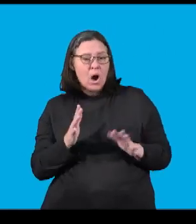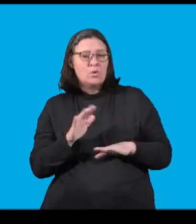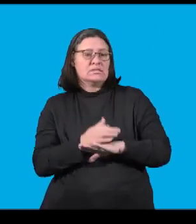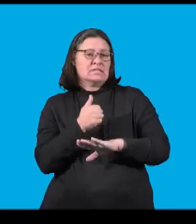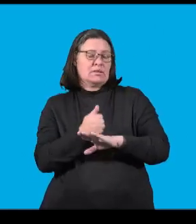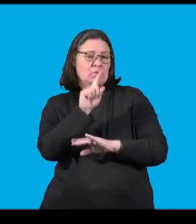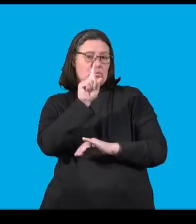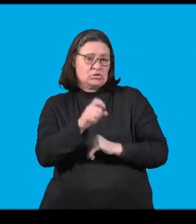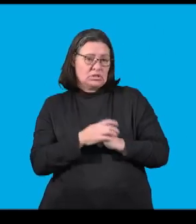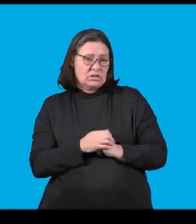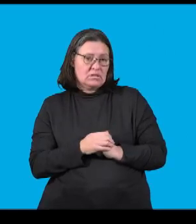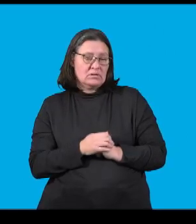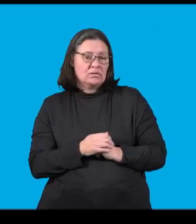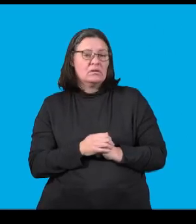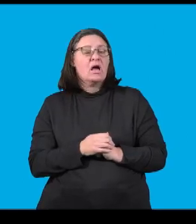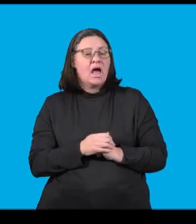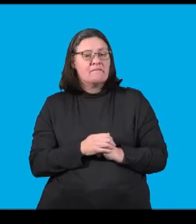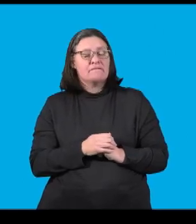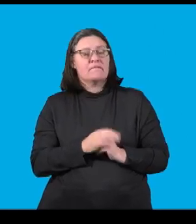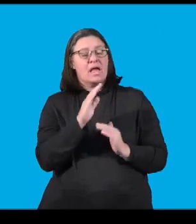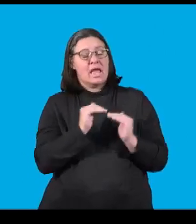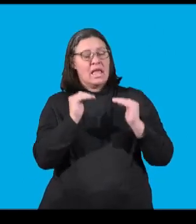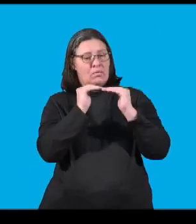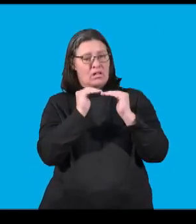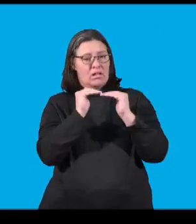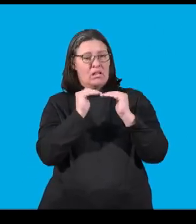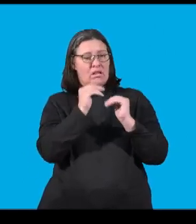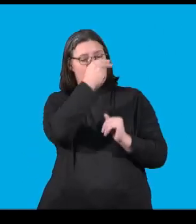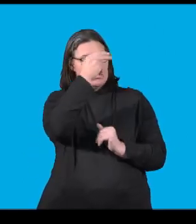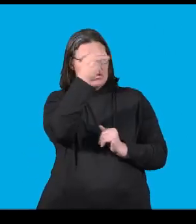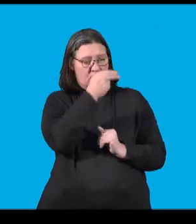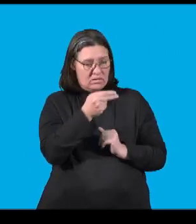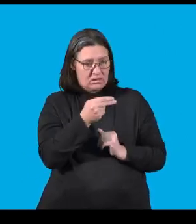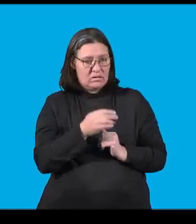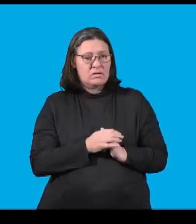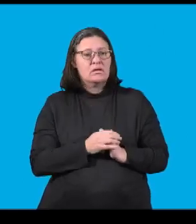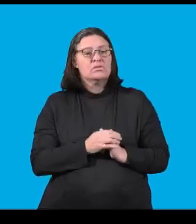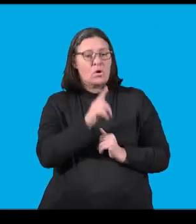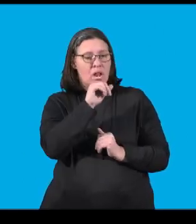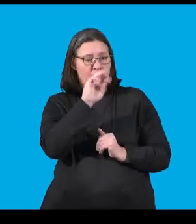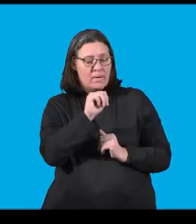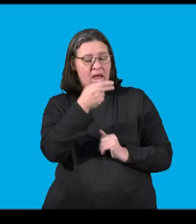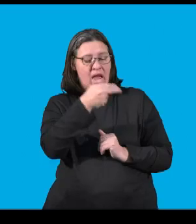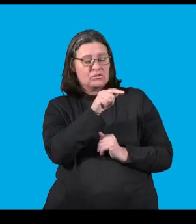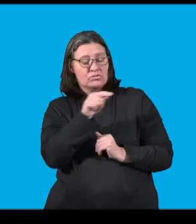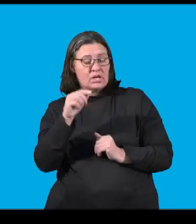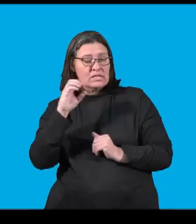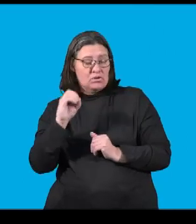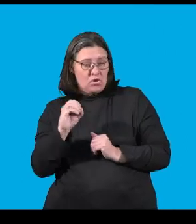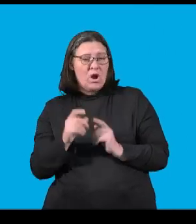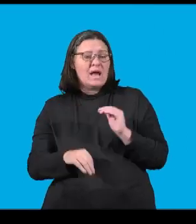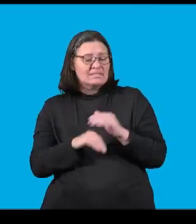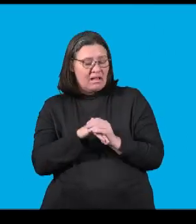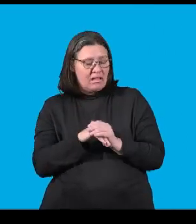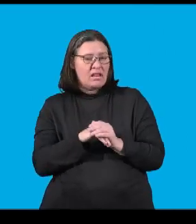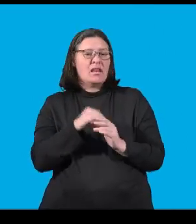set out the question. We're carrying the equal sign through and the limit as h approaches through the entire expression until